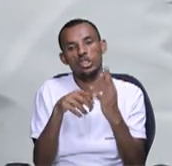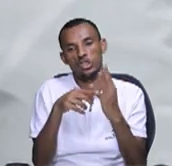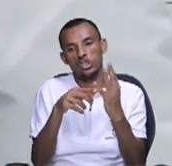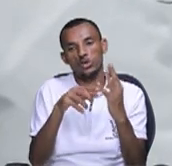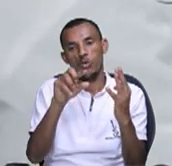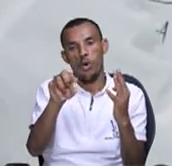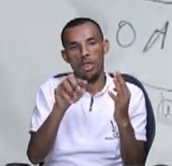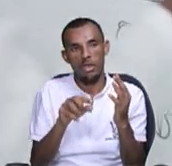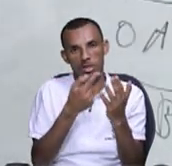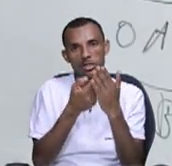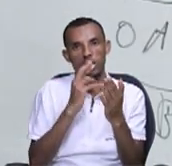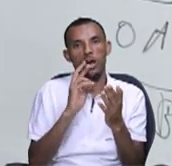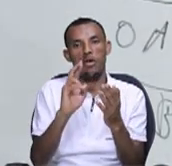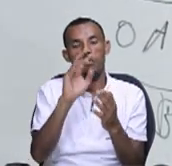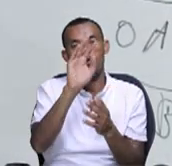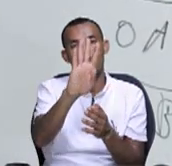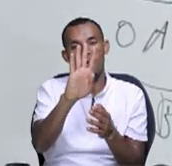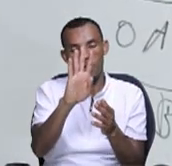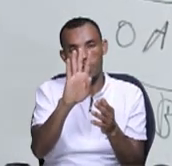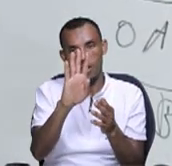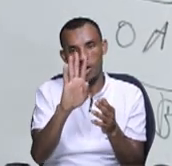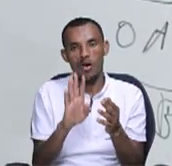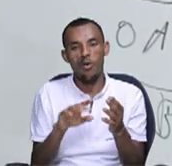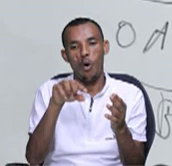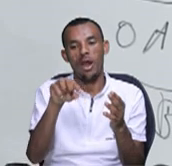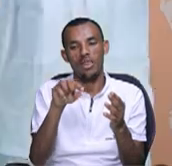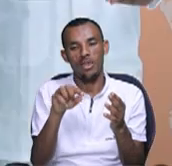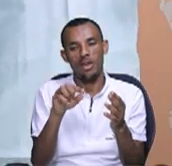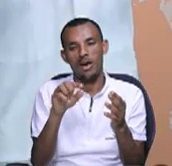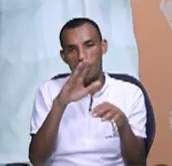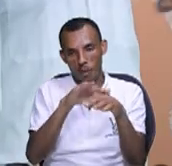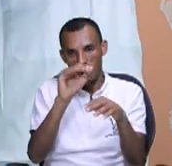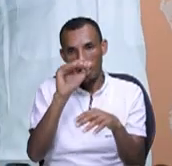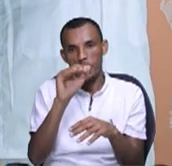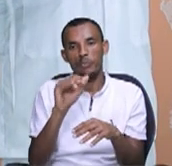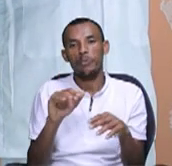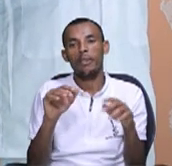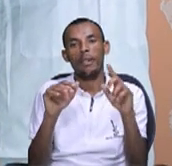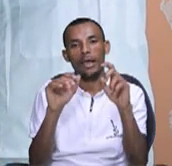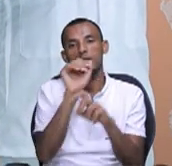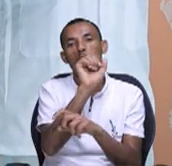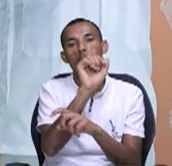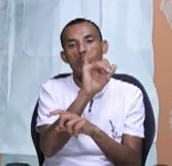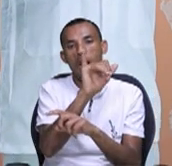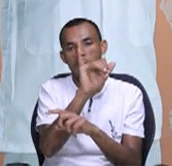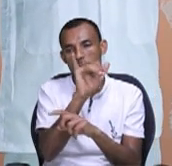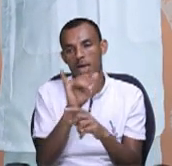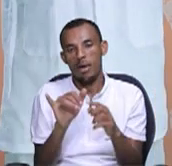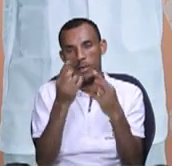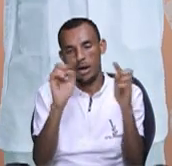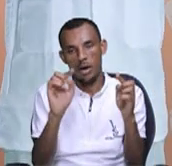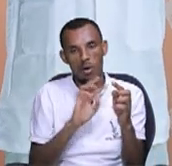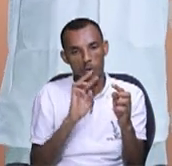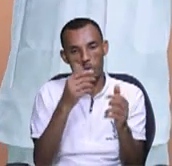quadrant. These are 4 quadrants on xy plane. These 4 quadrants used to indicate